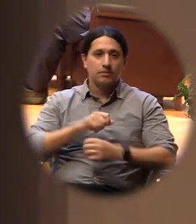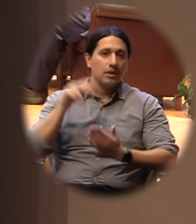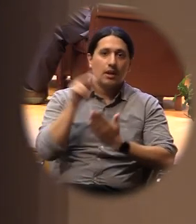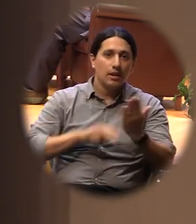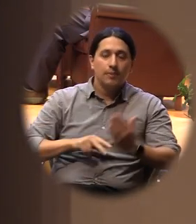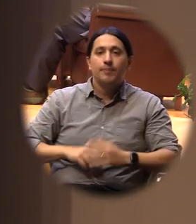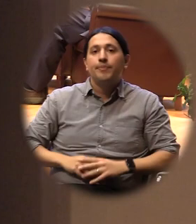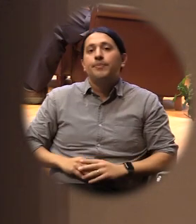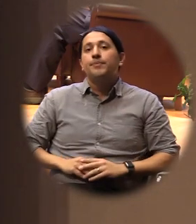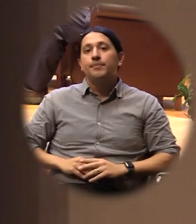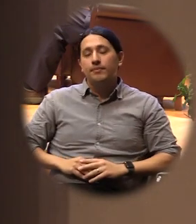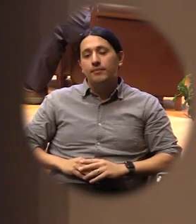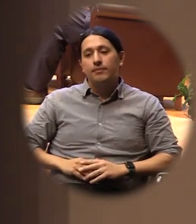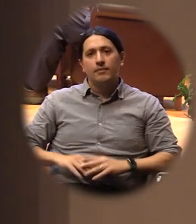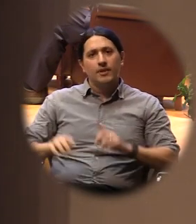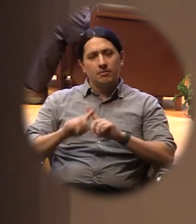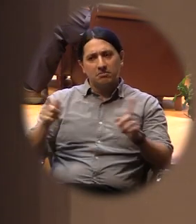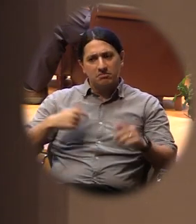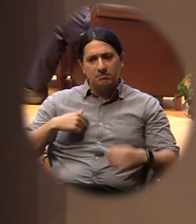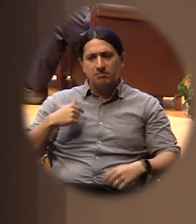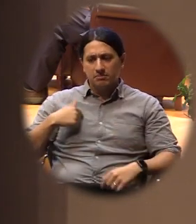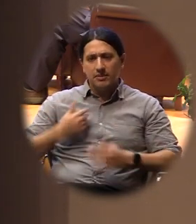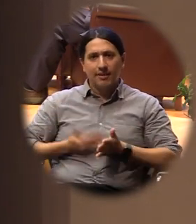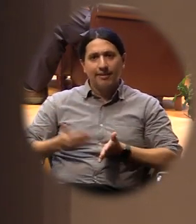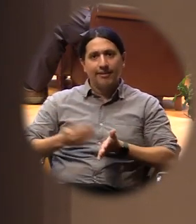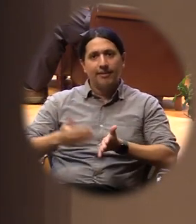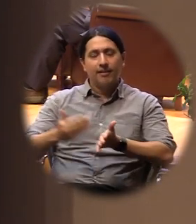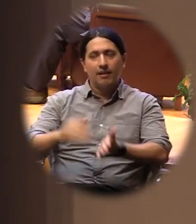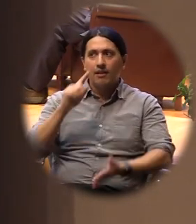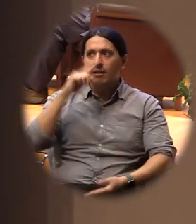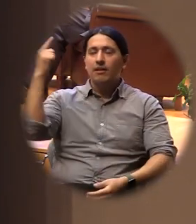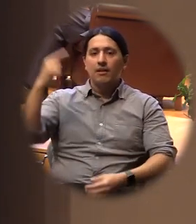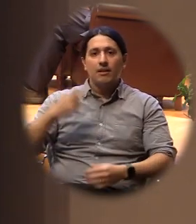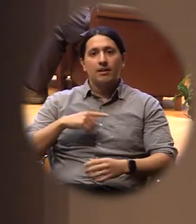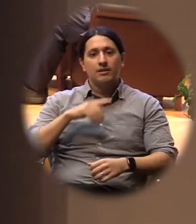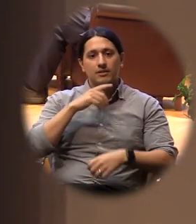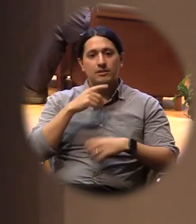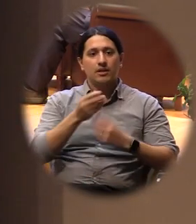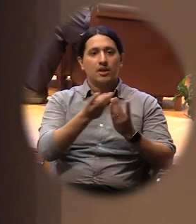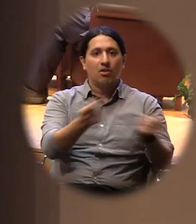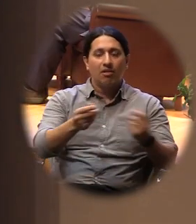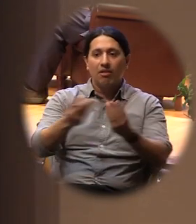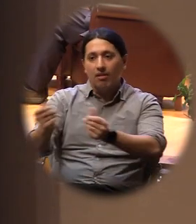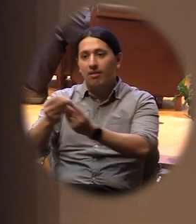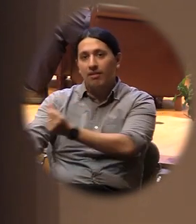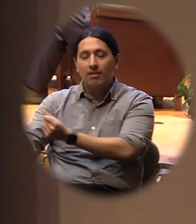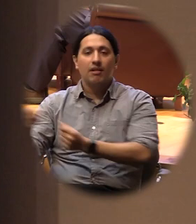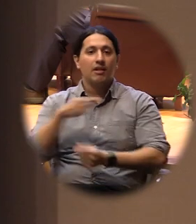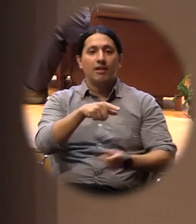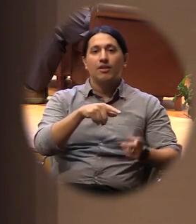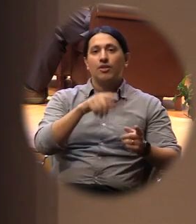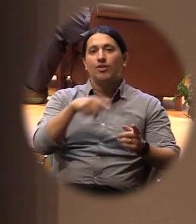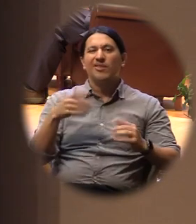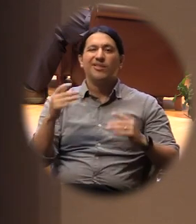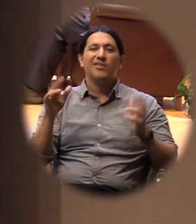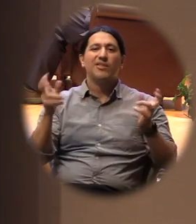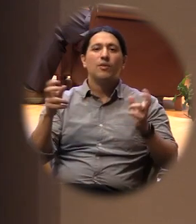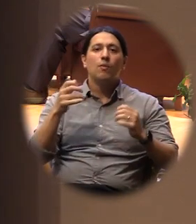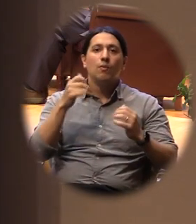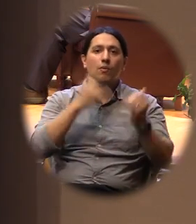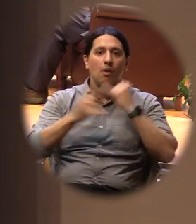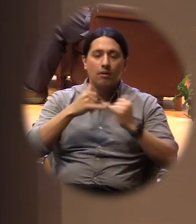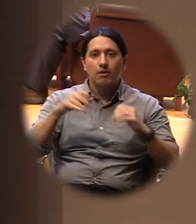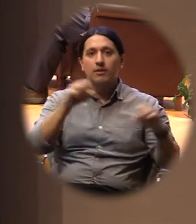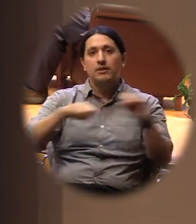a. But I got really tired of the whack-a-mole thing about the time I wrote an introduction to the